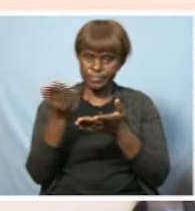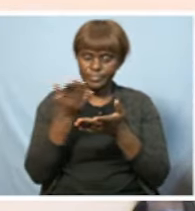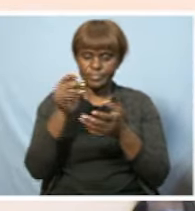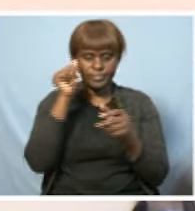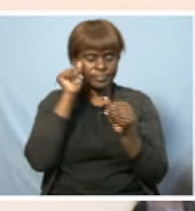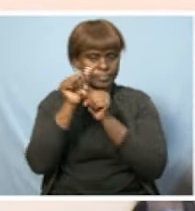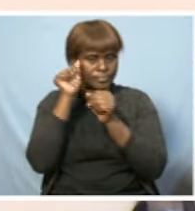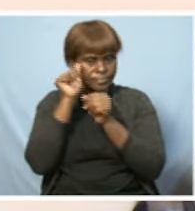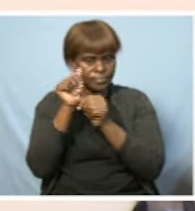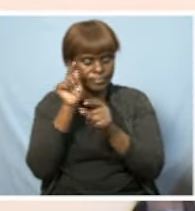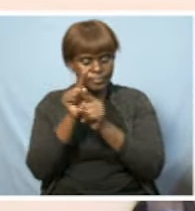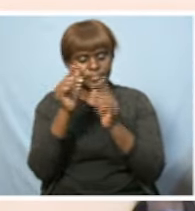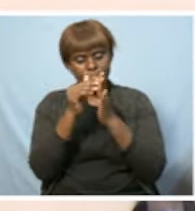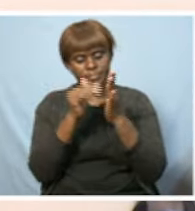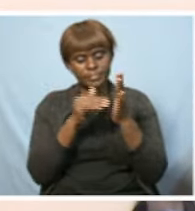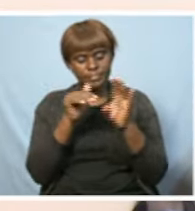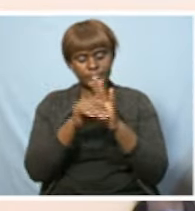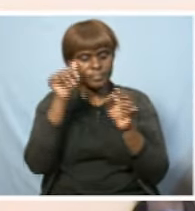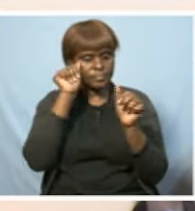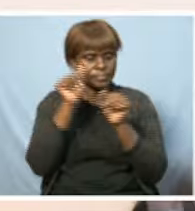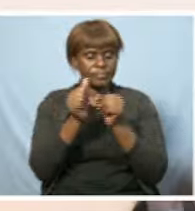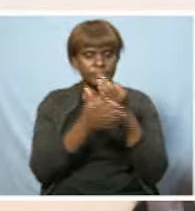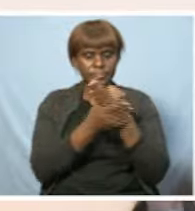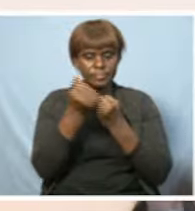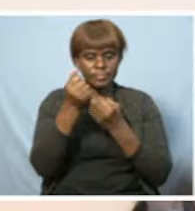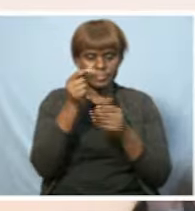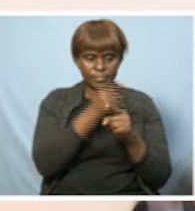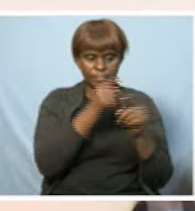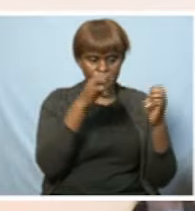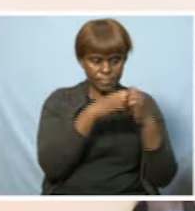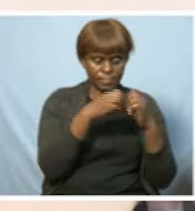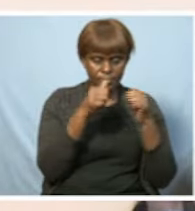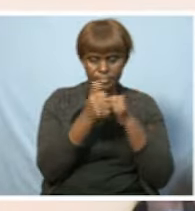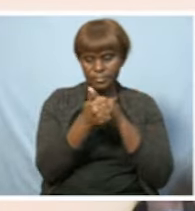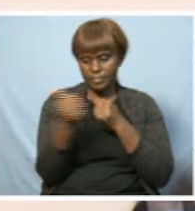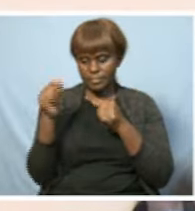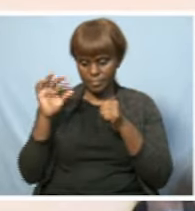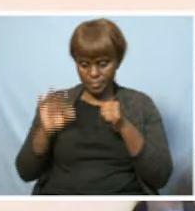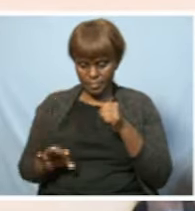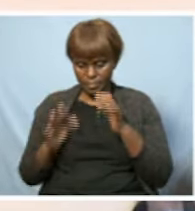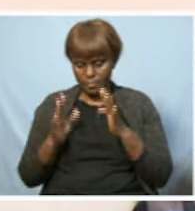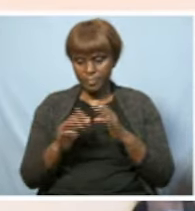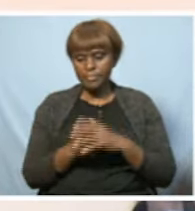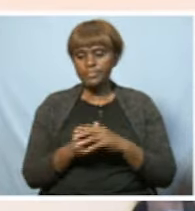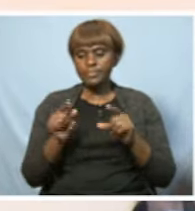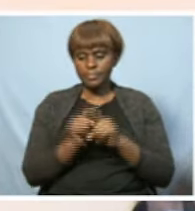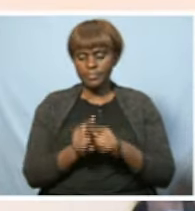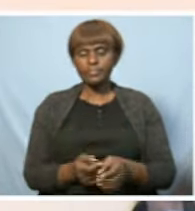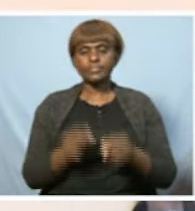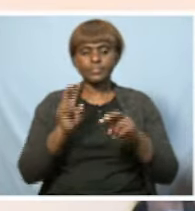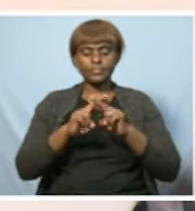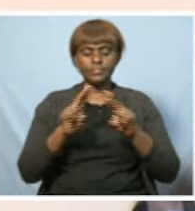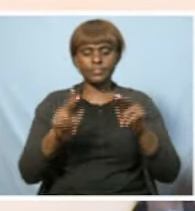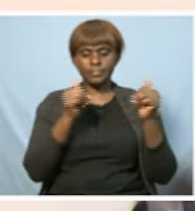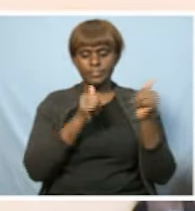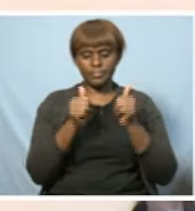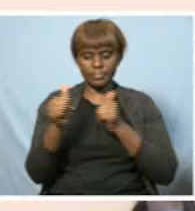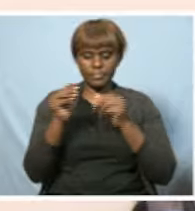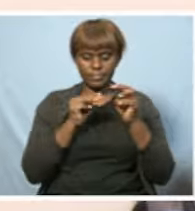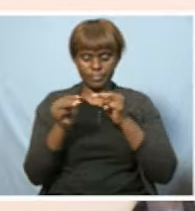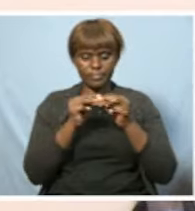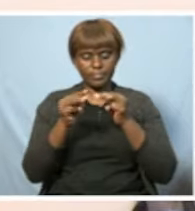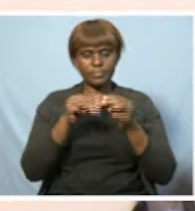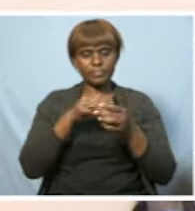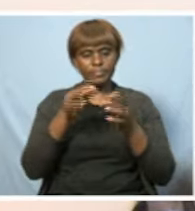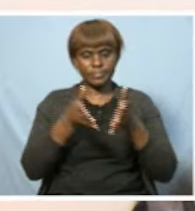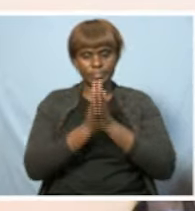agreement as set out in the agreement form between the bank and the said beneficiaries. Chair, action taken. Management sent reminders